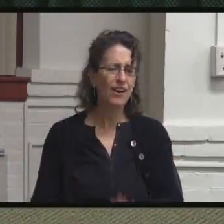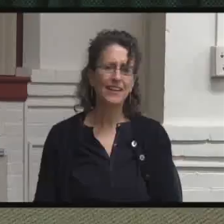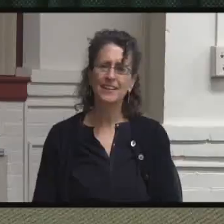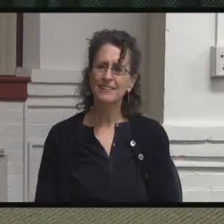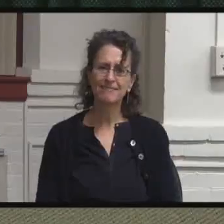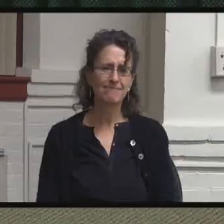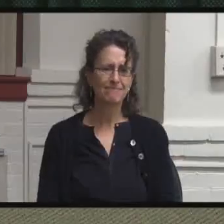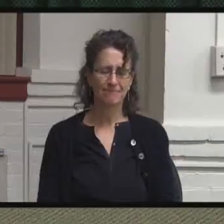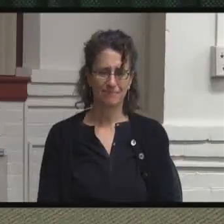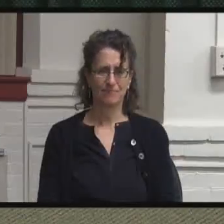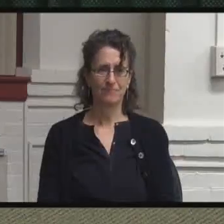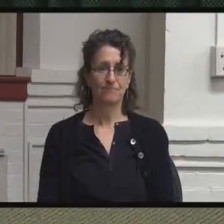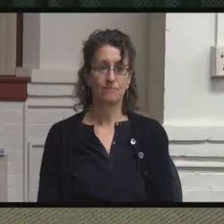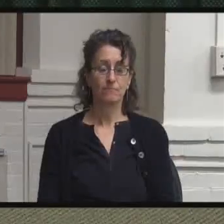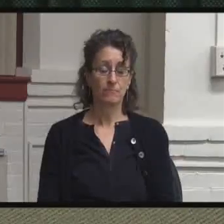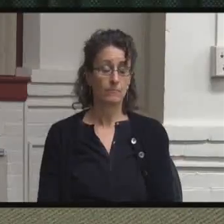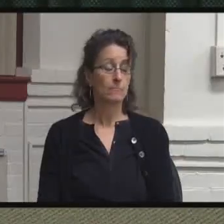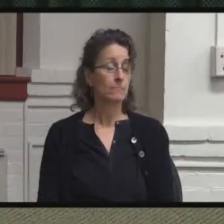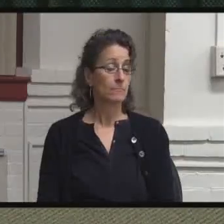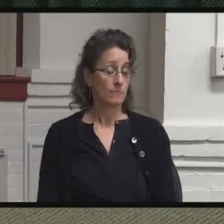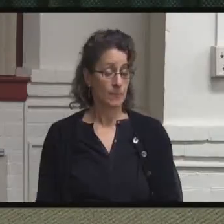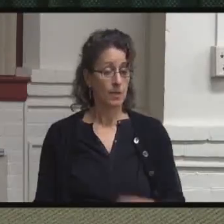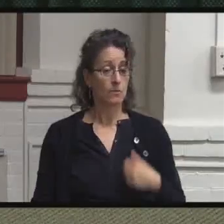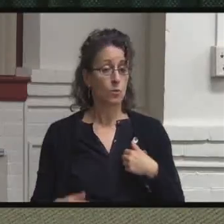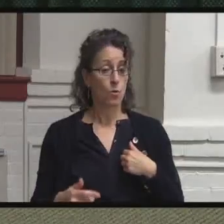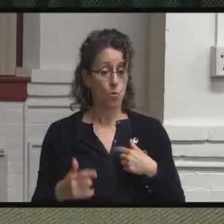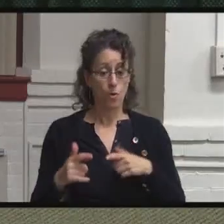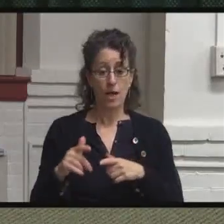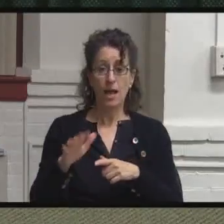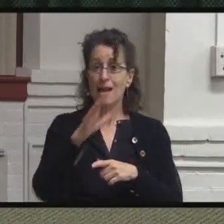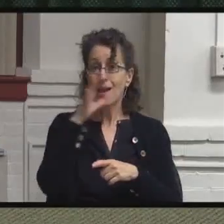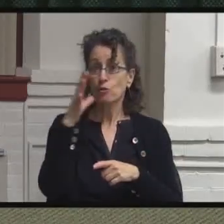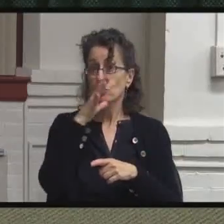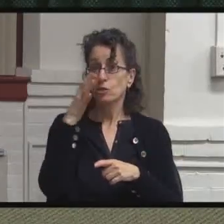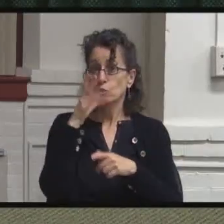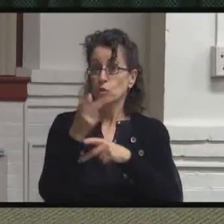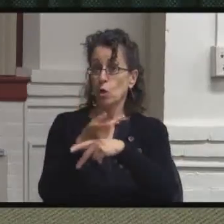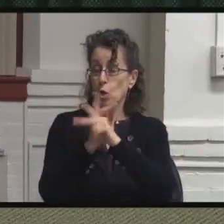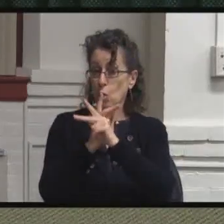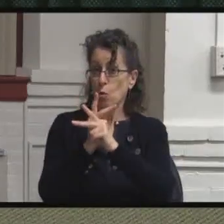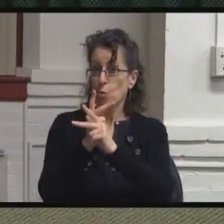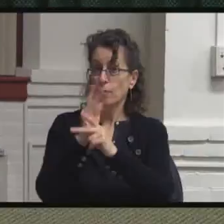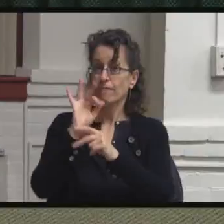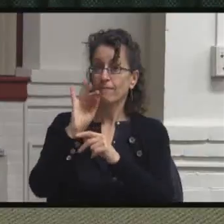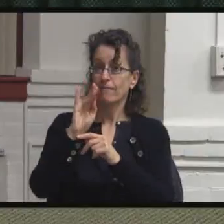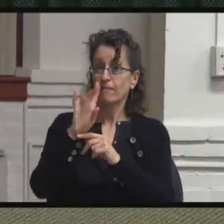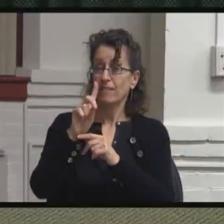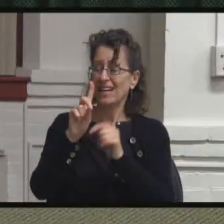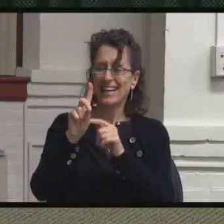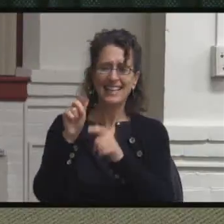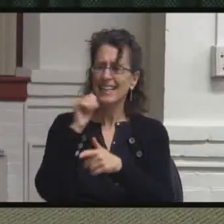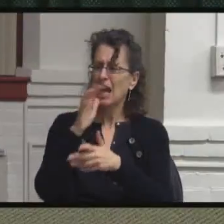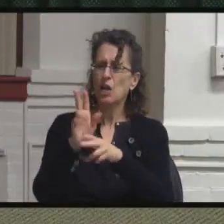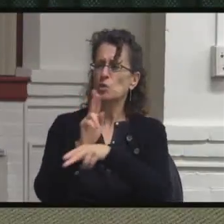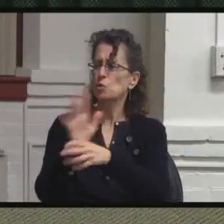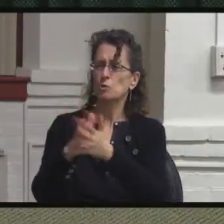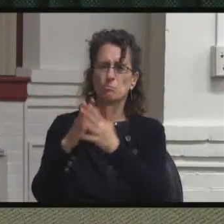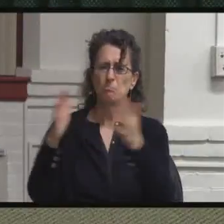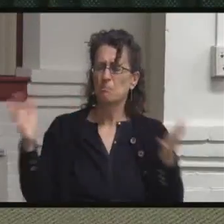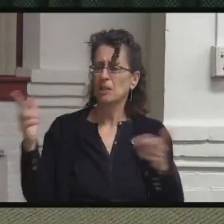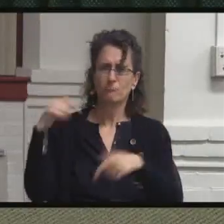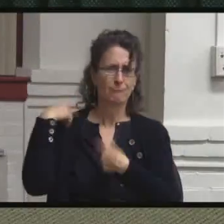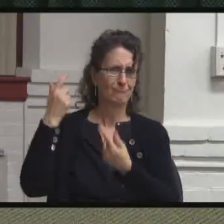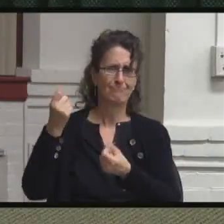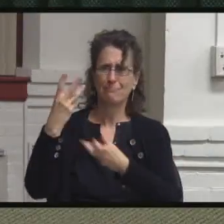I recall correctly, we took some money out of the agricultural loan fund because that revolving fund had barely been used in